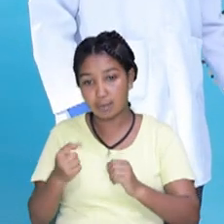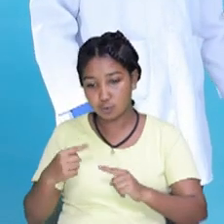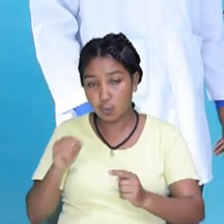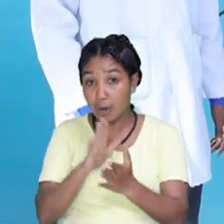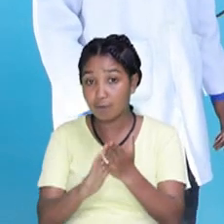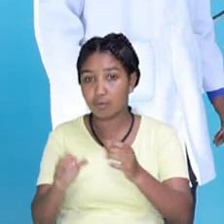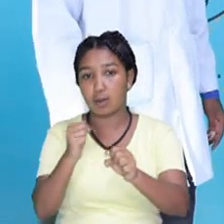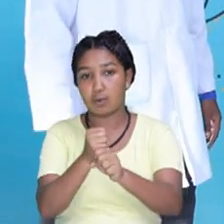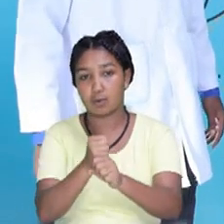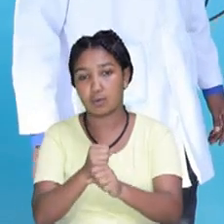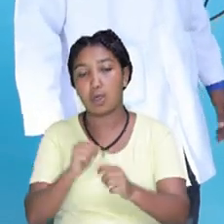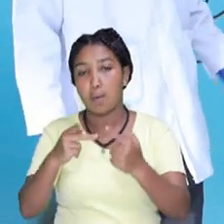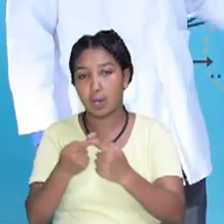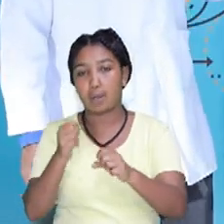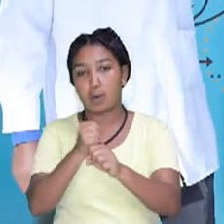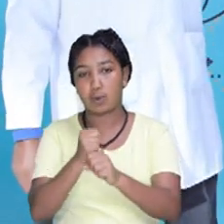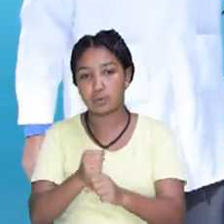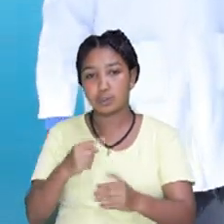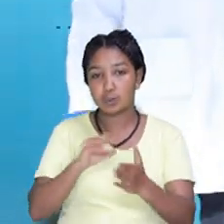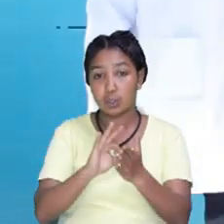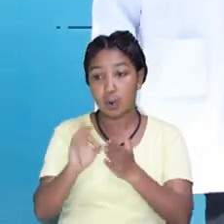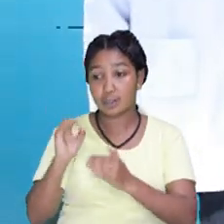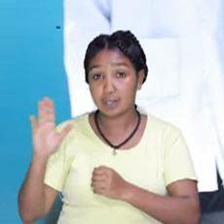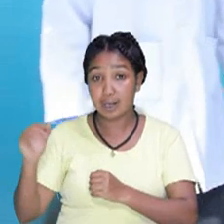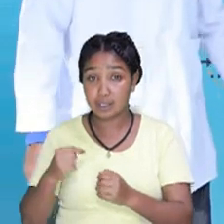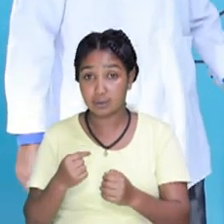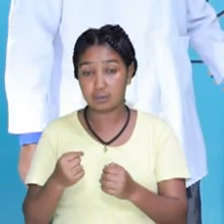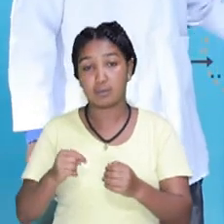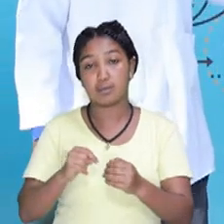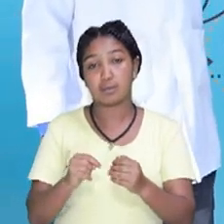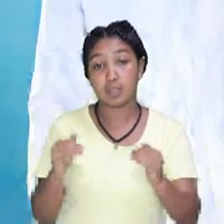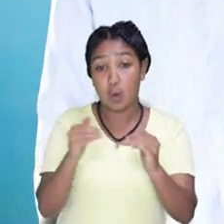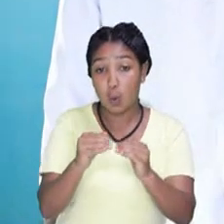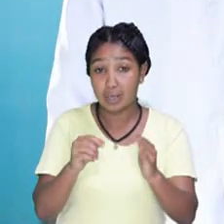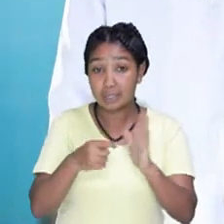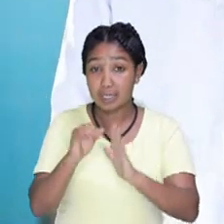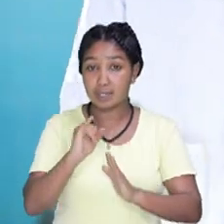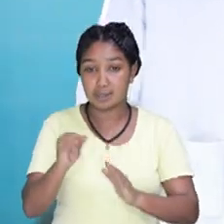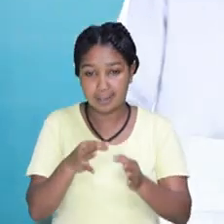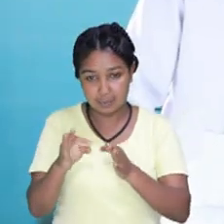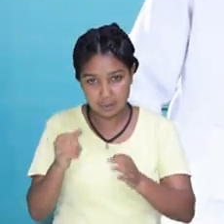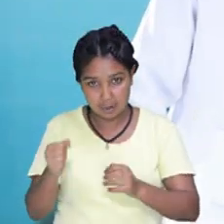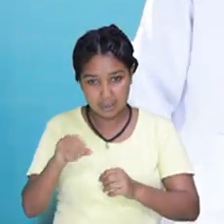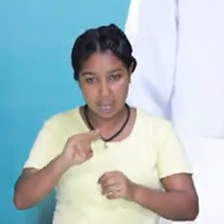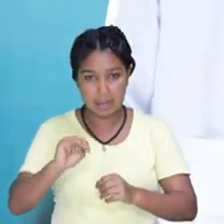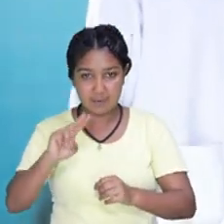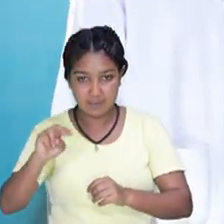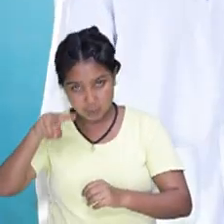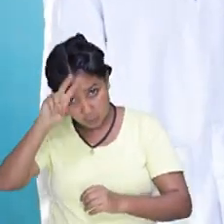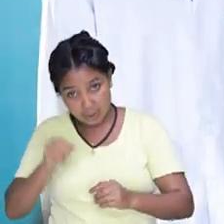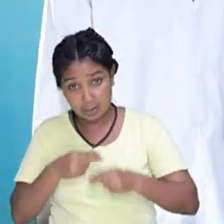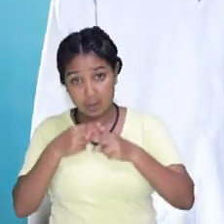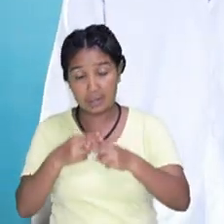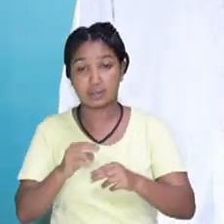us to perform mechanical work. So the quantity on the right side of the equal sign is expressed as mv squared,